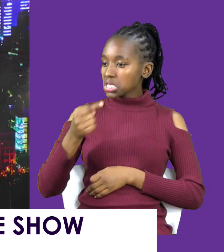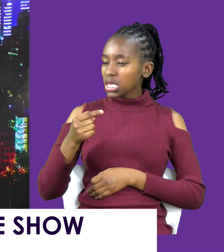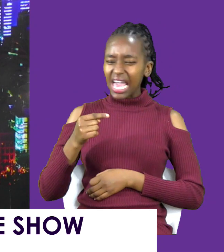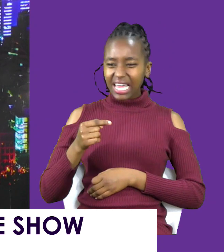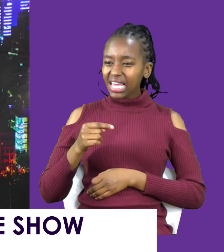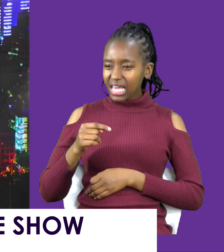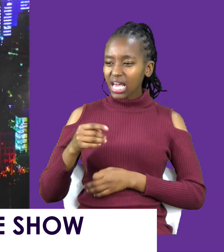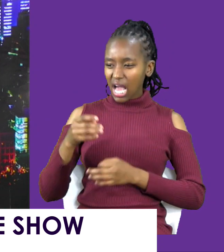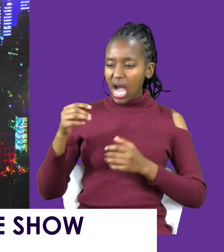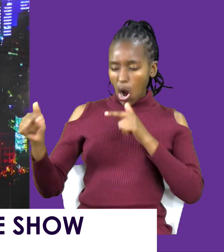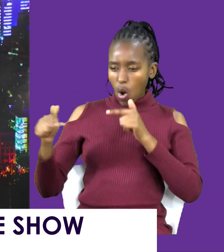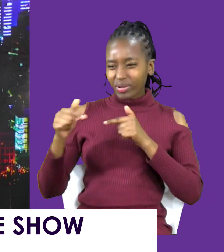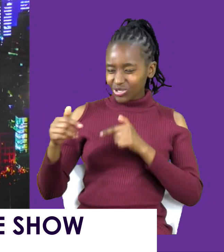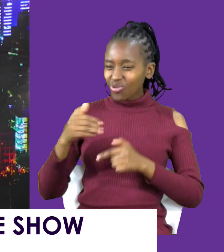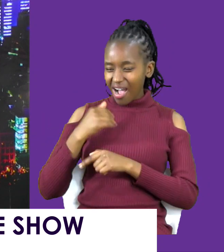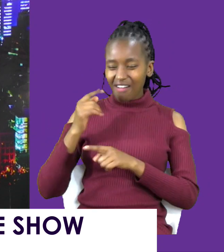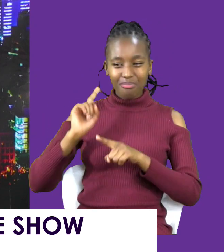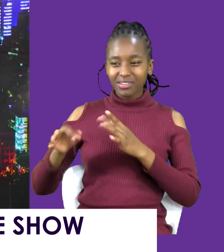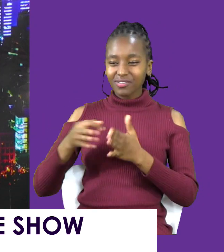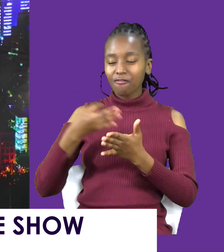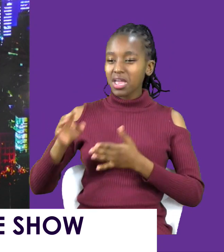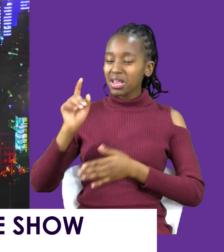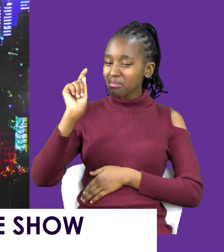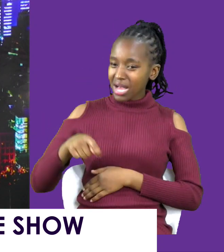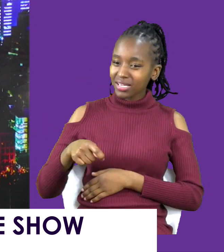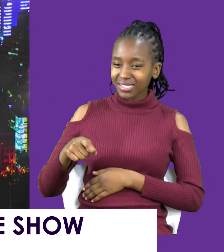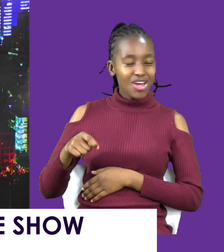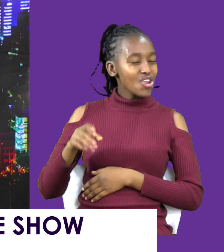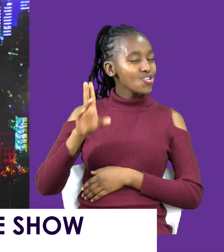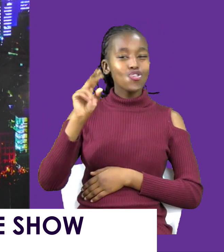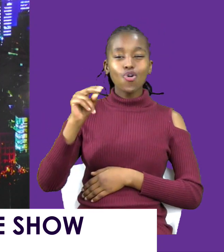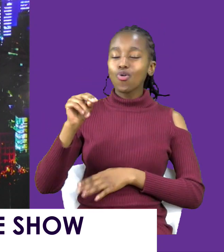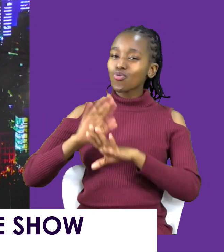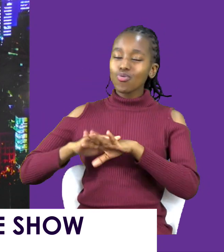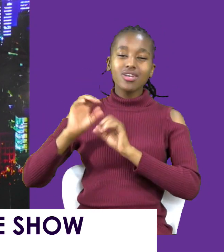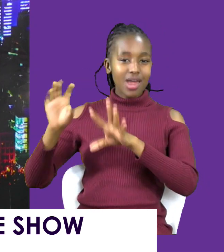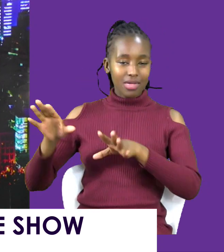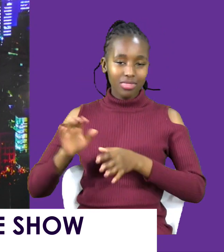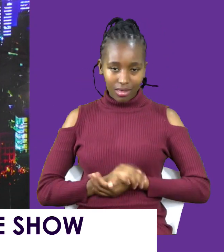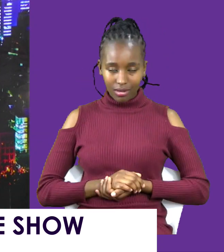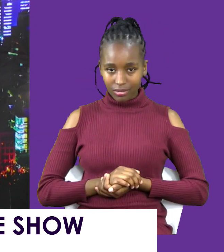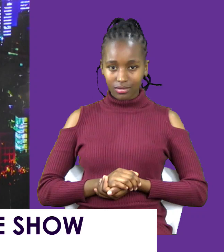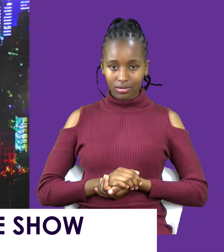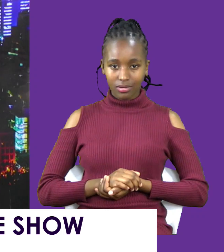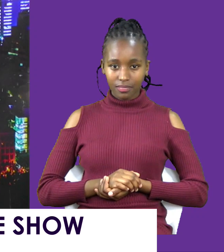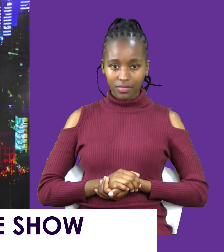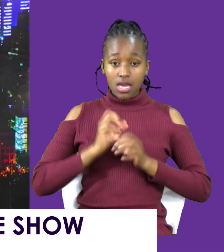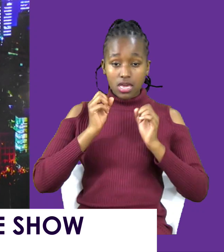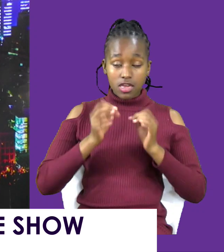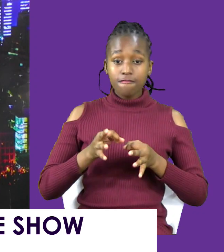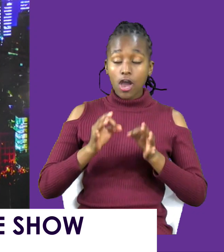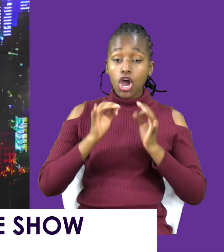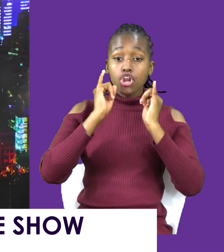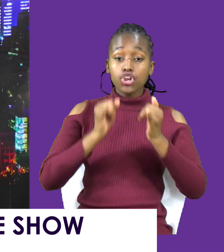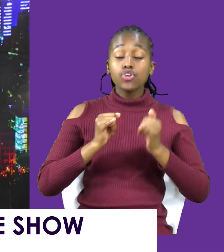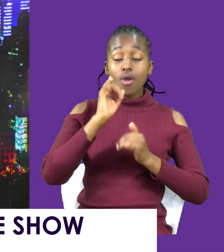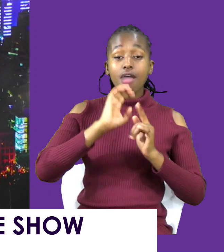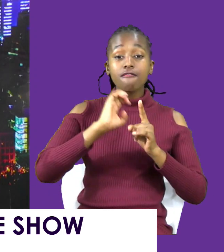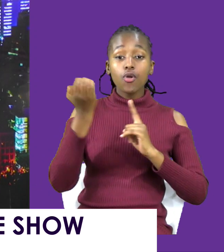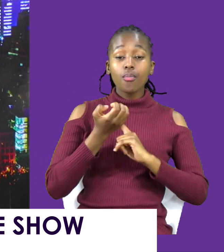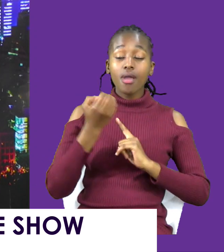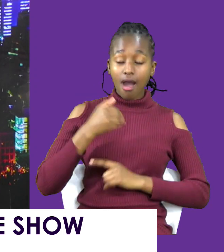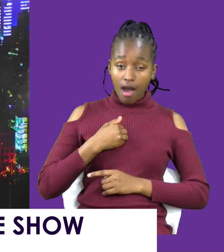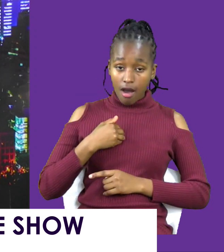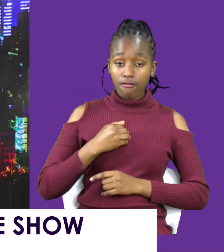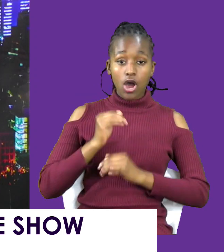your team has been defeated over time, but who said this is another match? This is a new environment. This is a new chapter. It is a